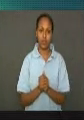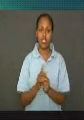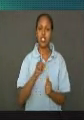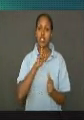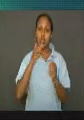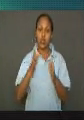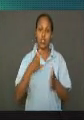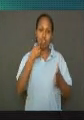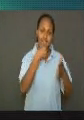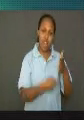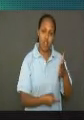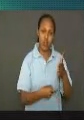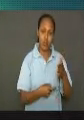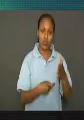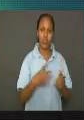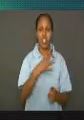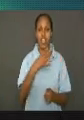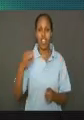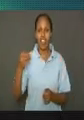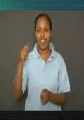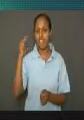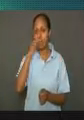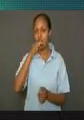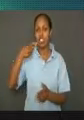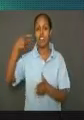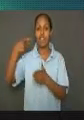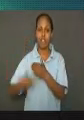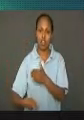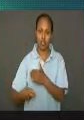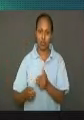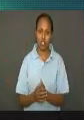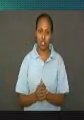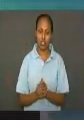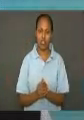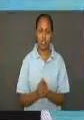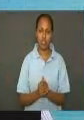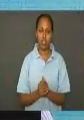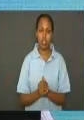true values and false values.